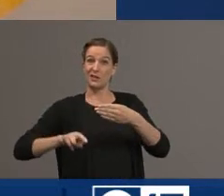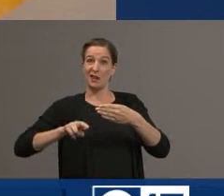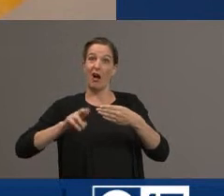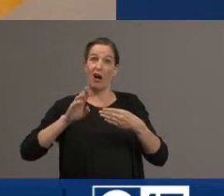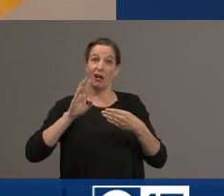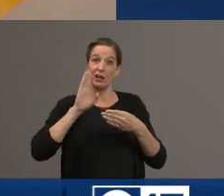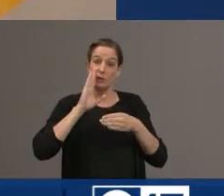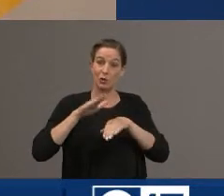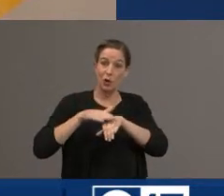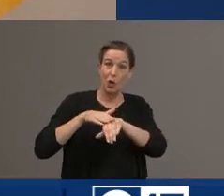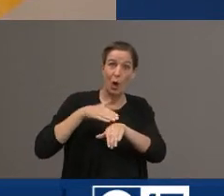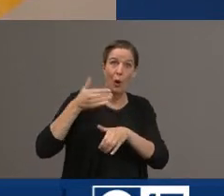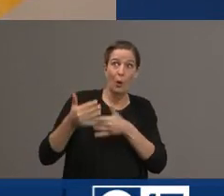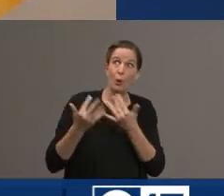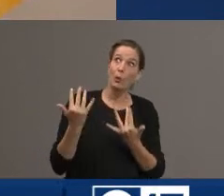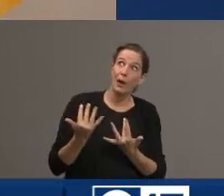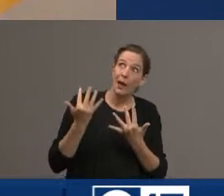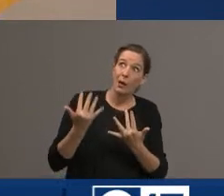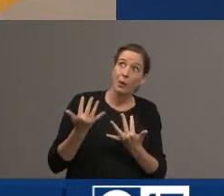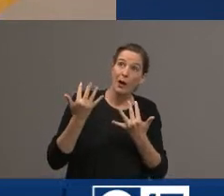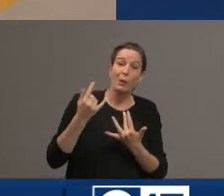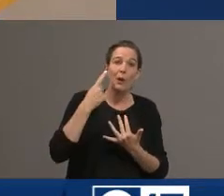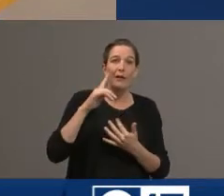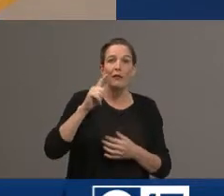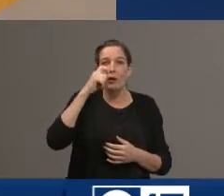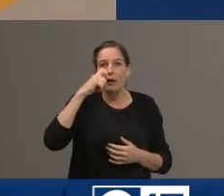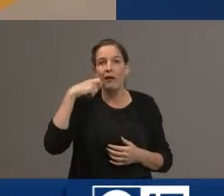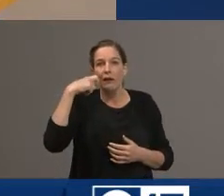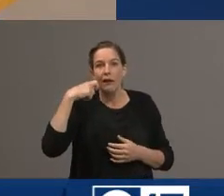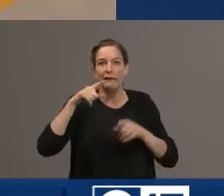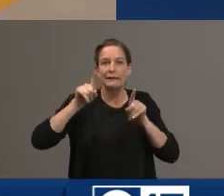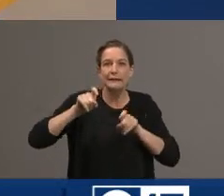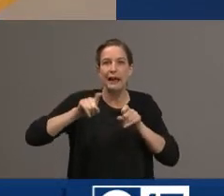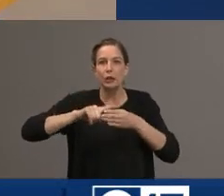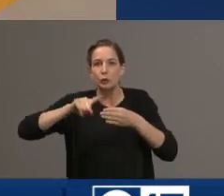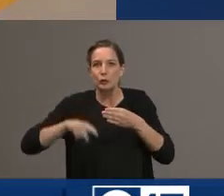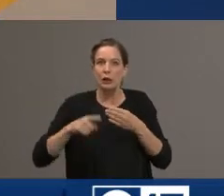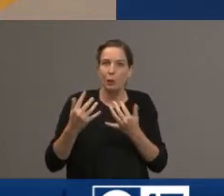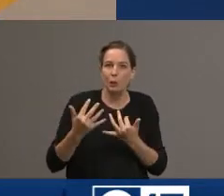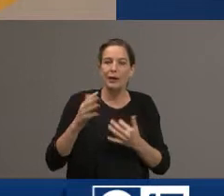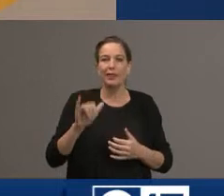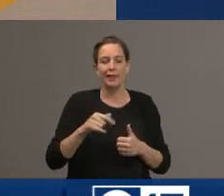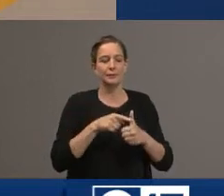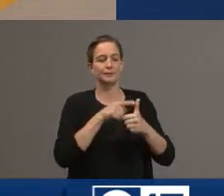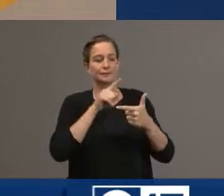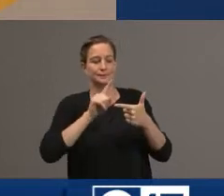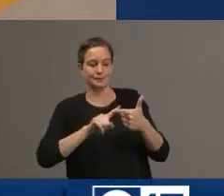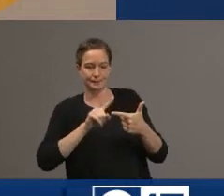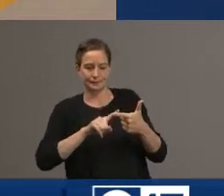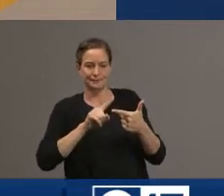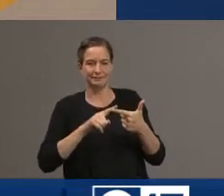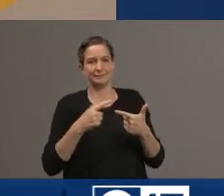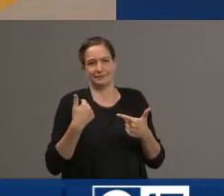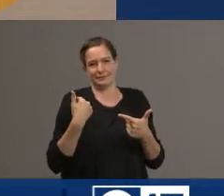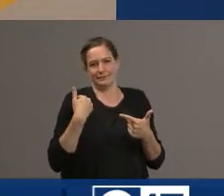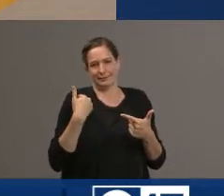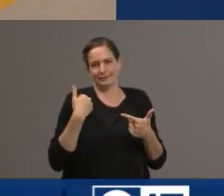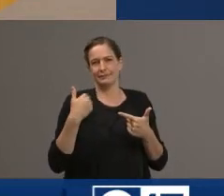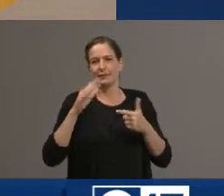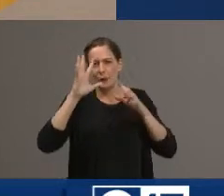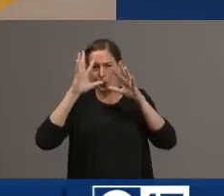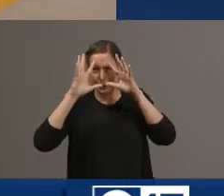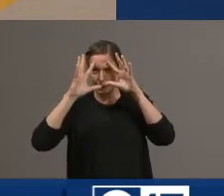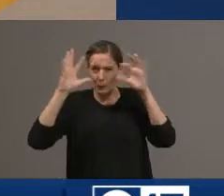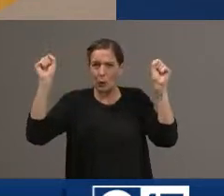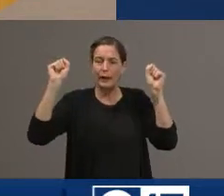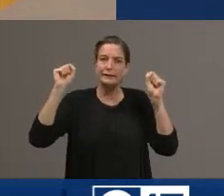question for you, Governor Ducey, a lot of us were out there this week with the president, and this is a president who does not